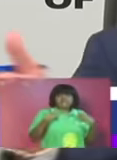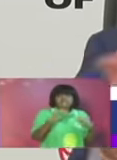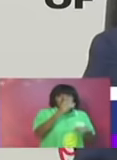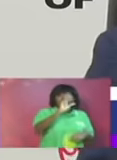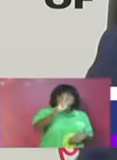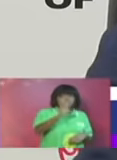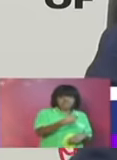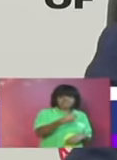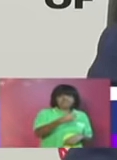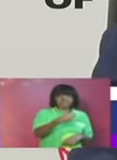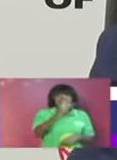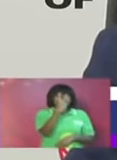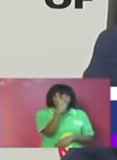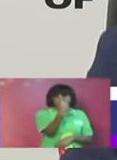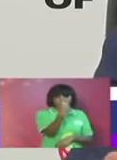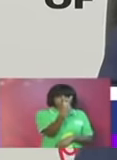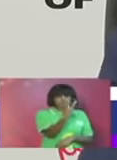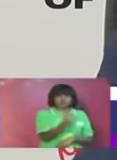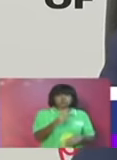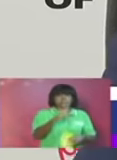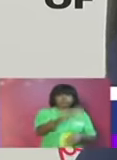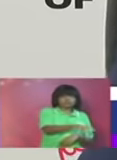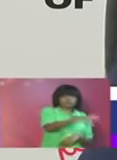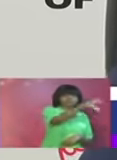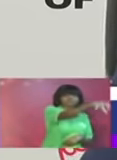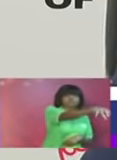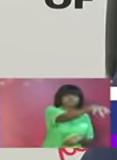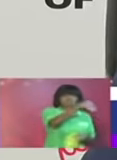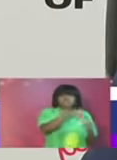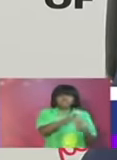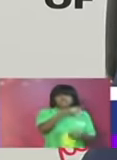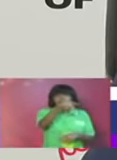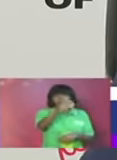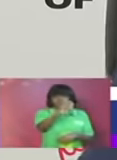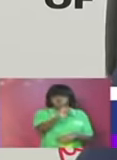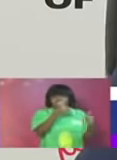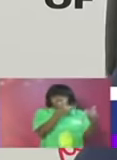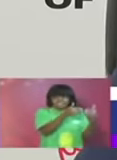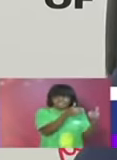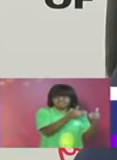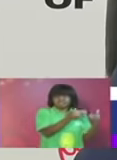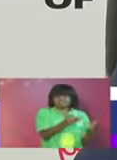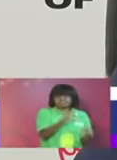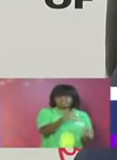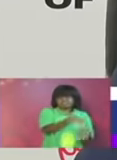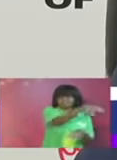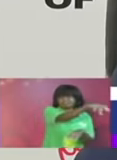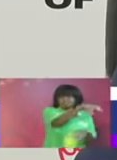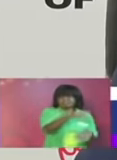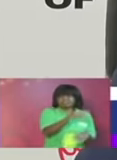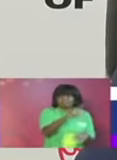Port of Spain, within walking distance of each other, you have 6,000 doses there. At the UTT